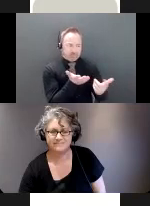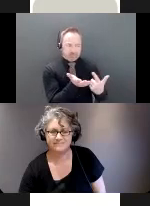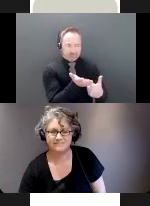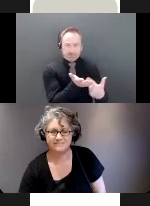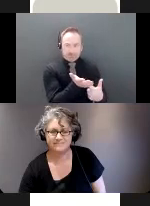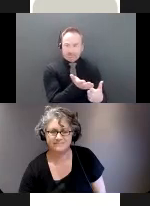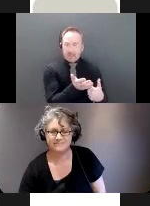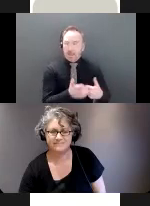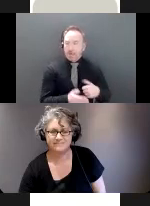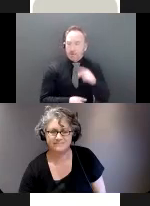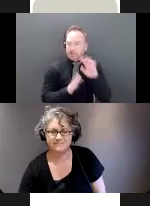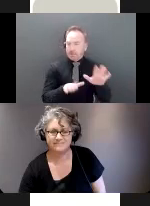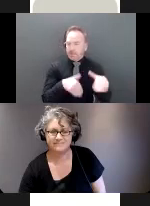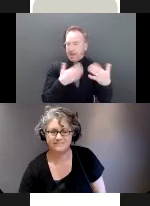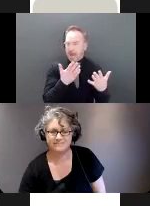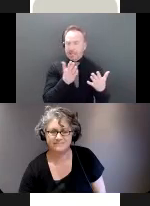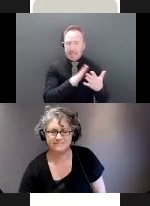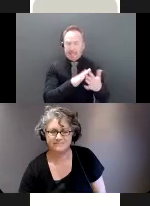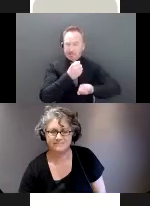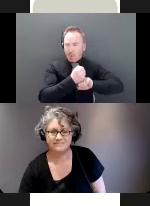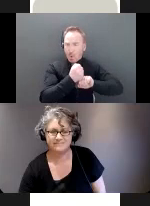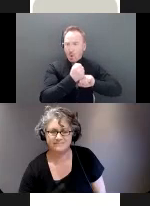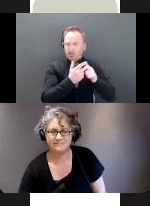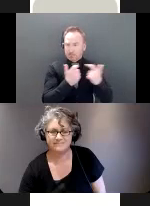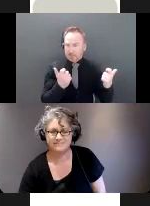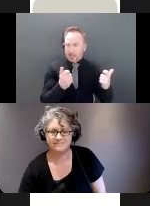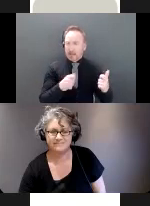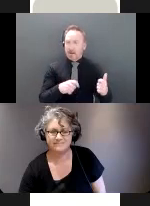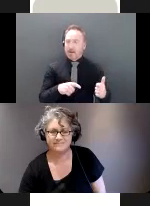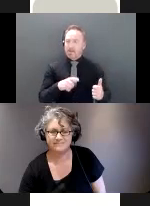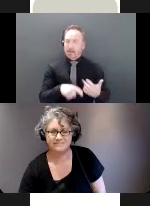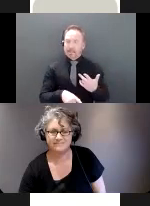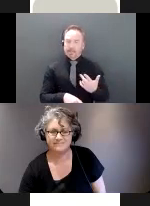service and support. But if you don't schedule it, that sense of rushness